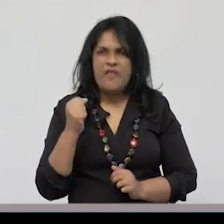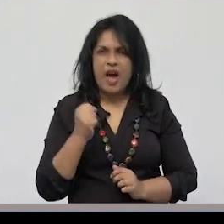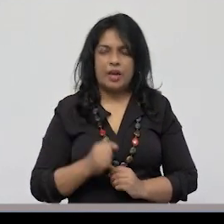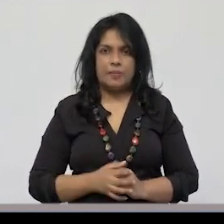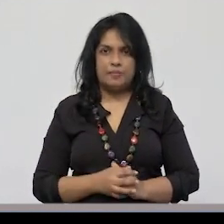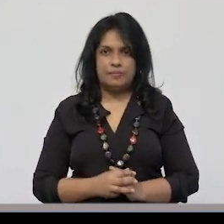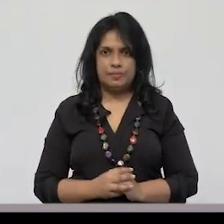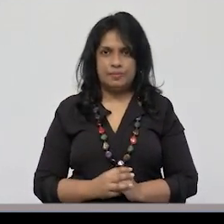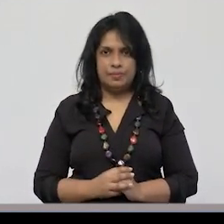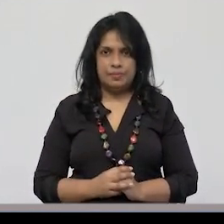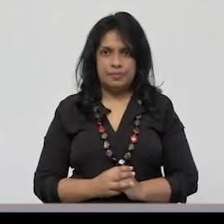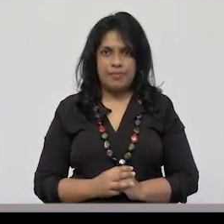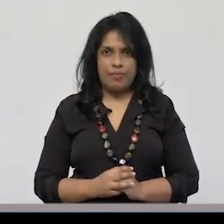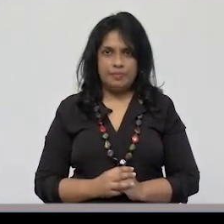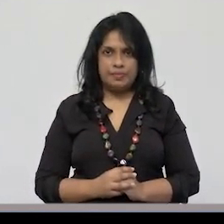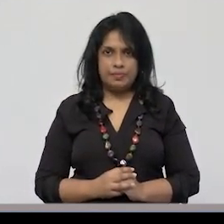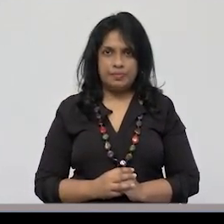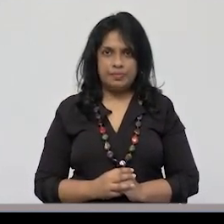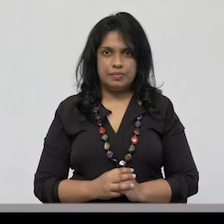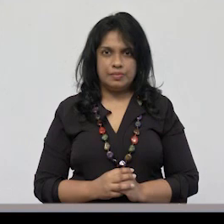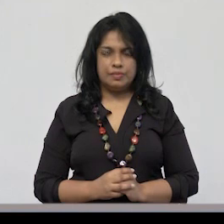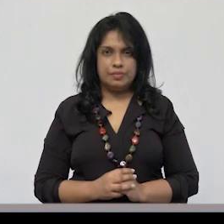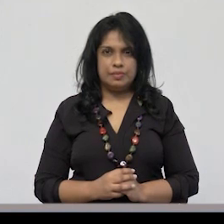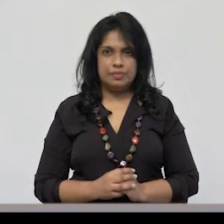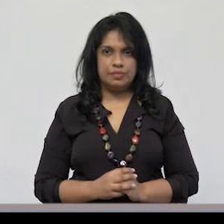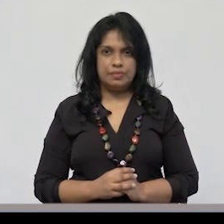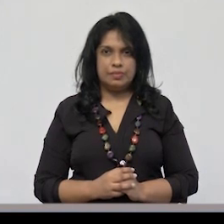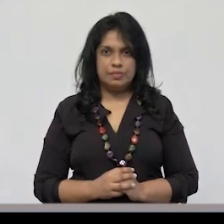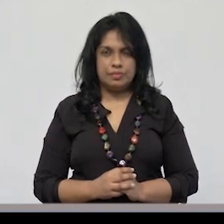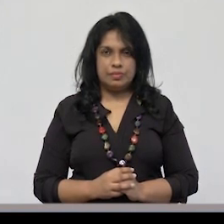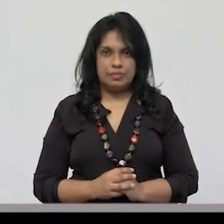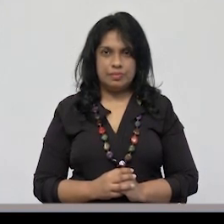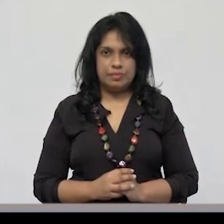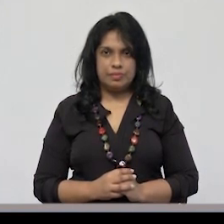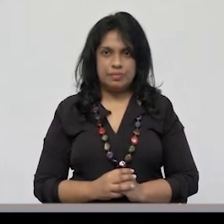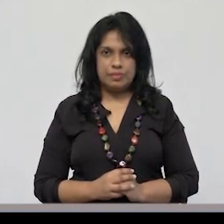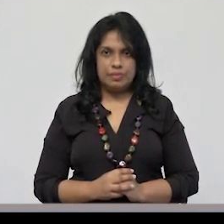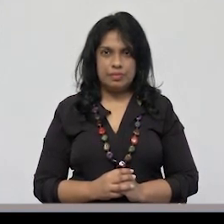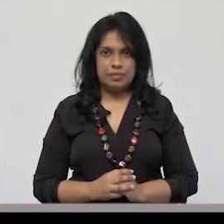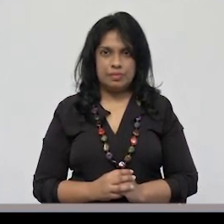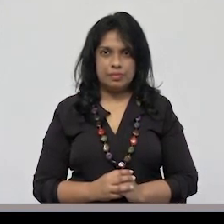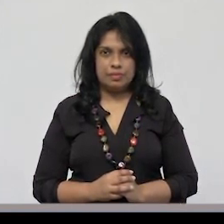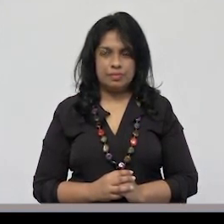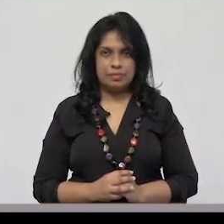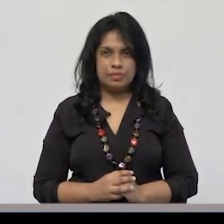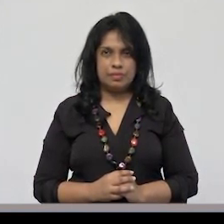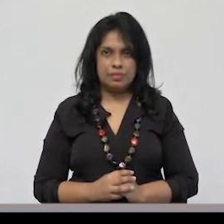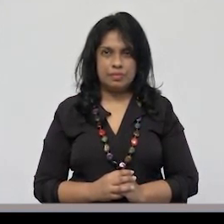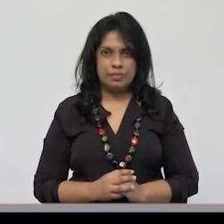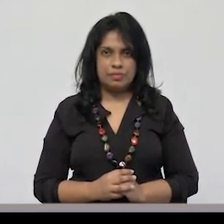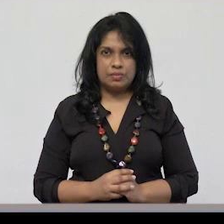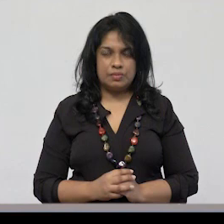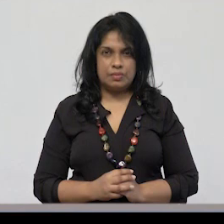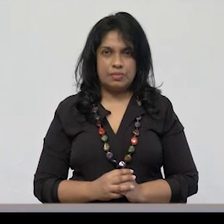does he say? He says, I'll teach you to be humble and to be gentle. Why does he